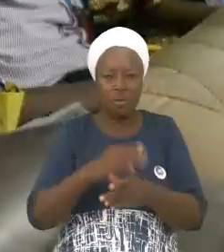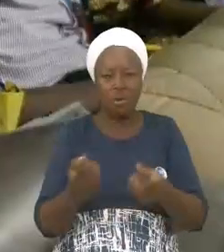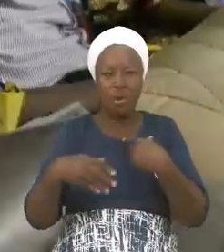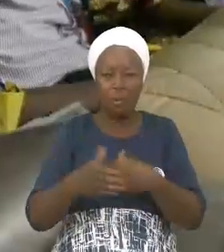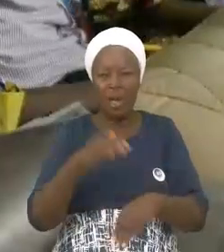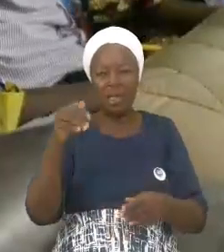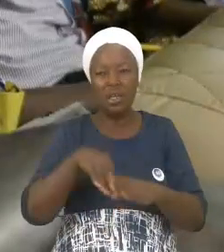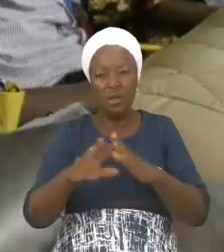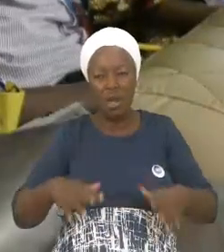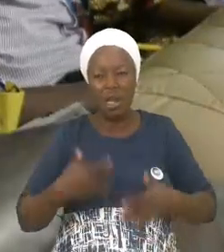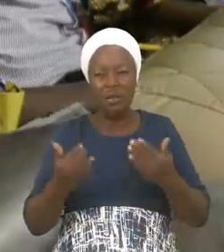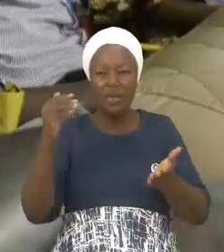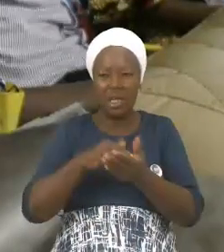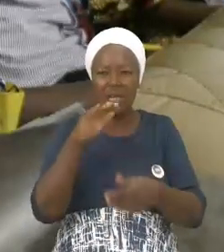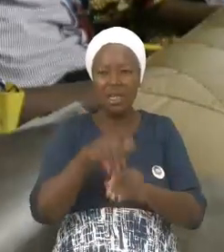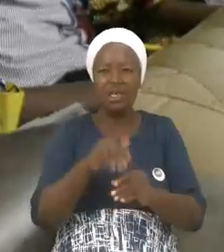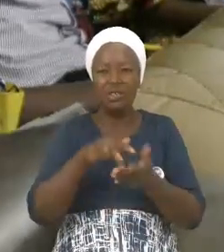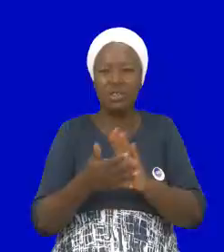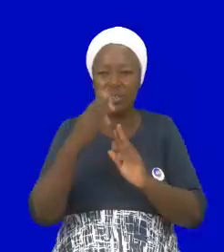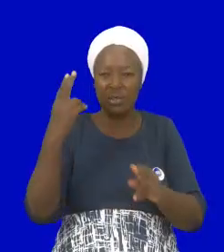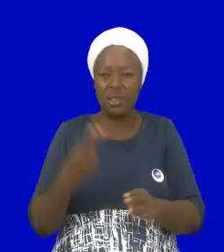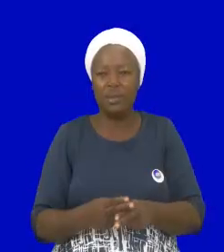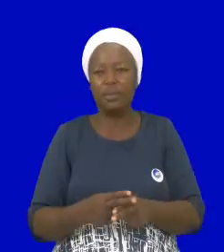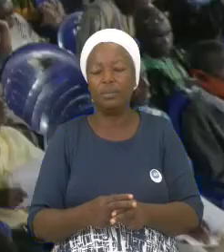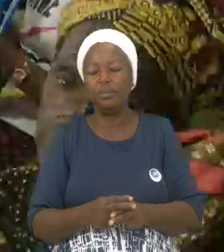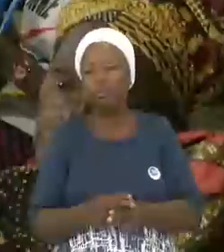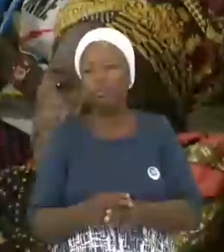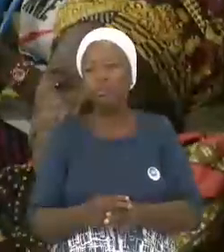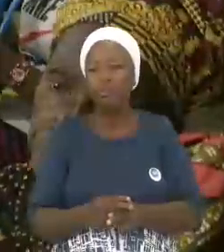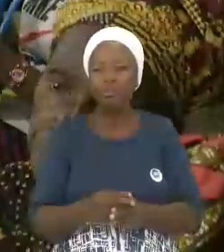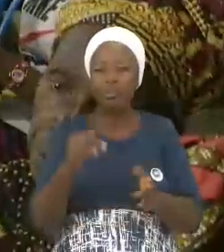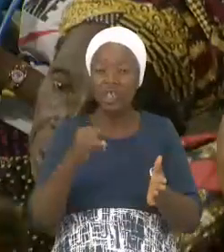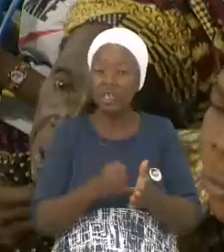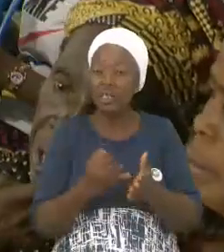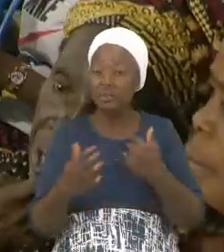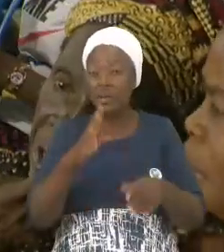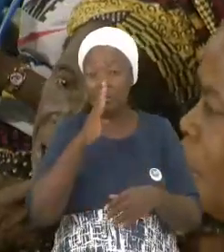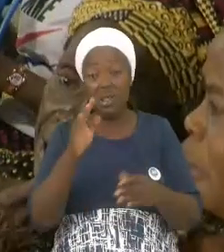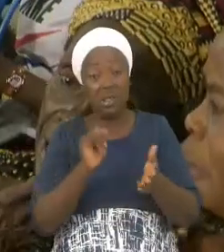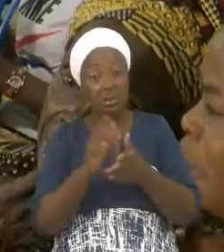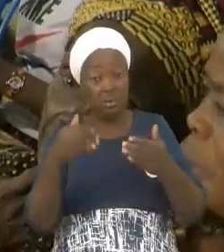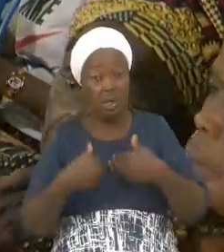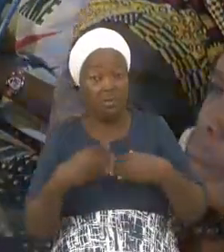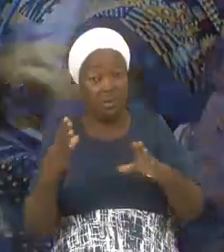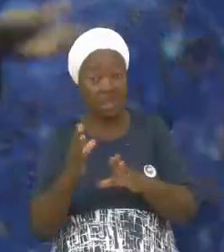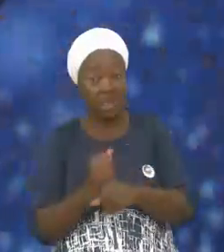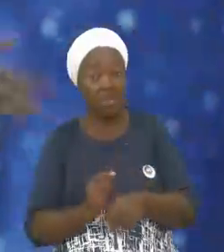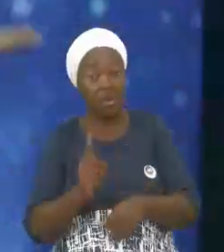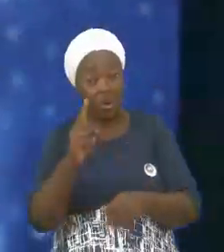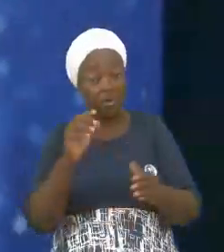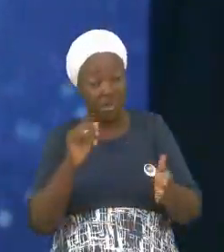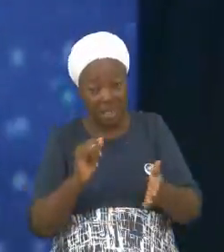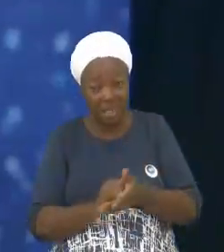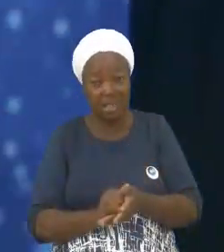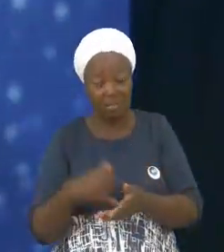in your life in Jesus' name. It might be that you have taken up the net again. You knew the Lord before